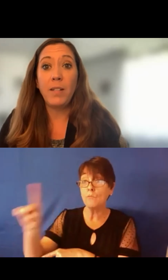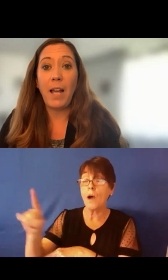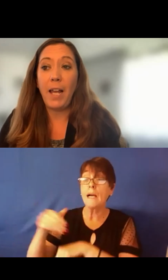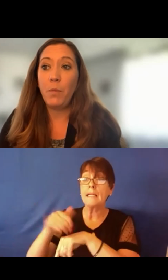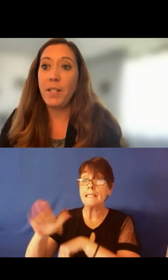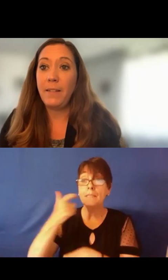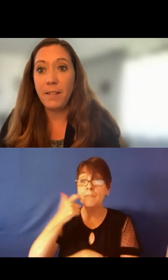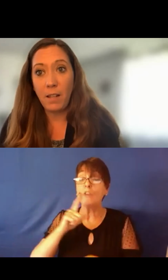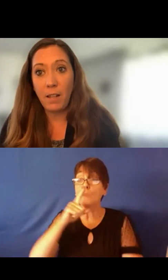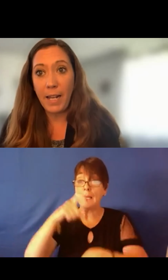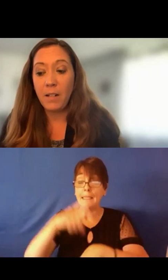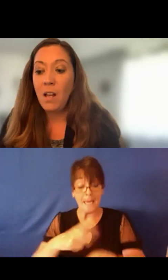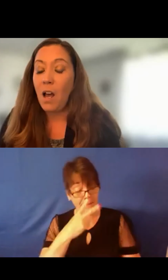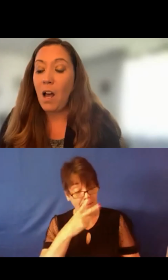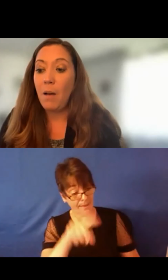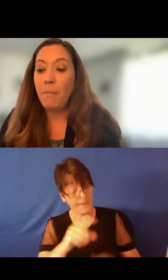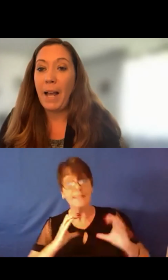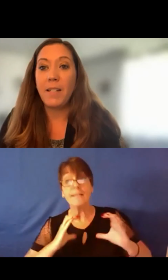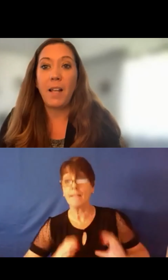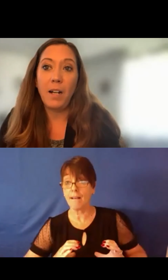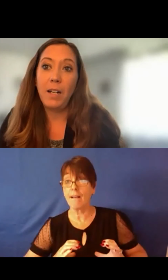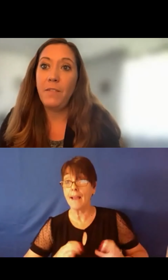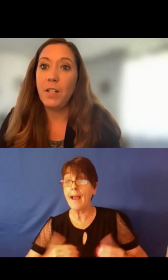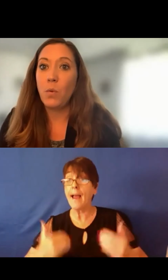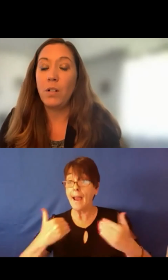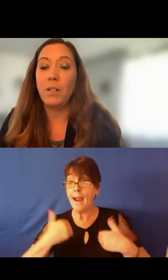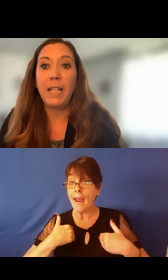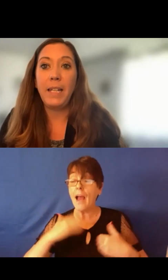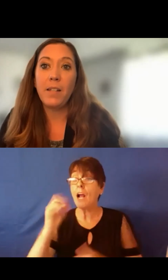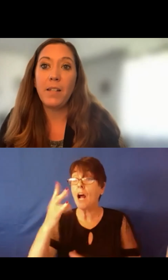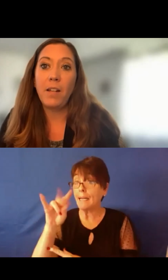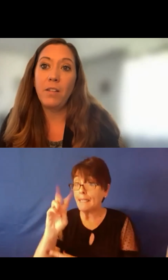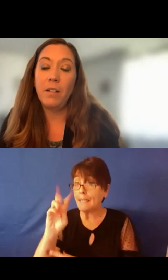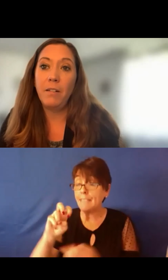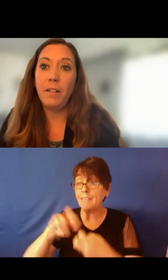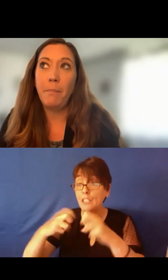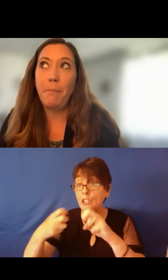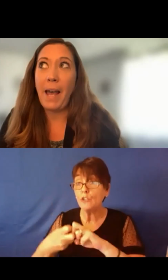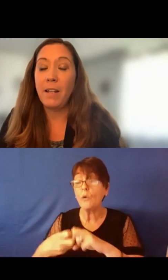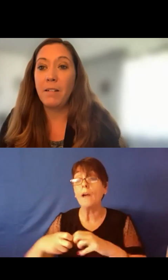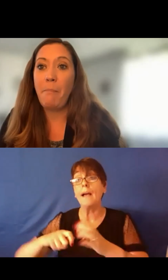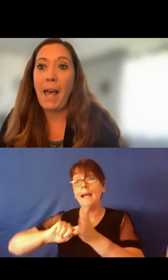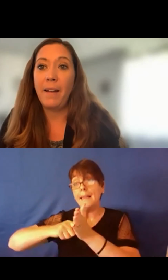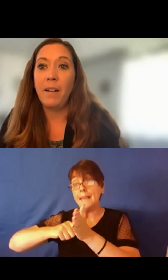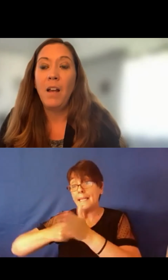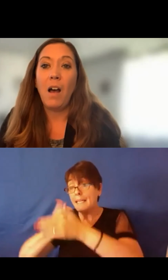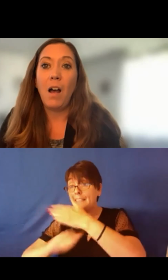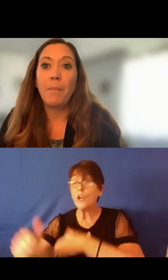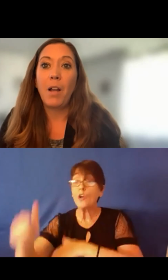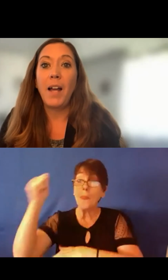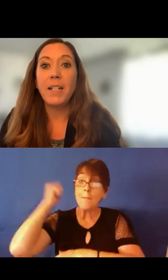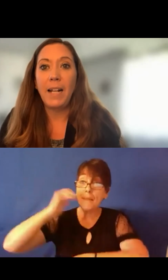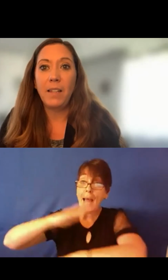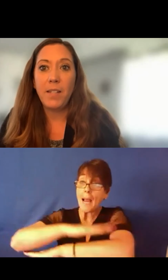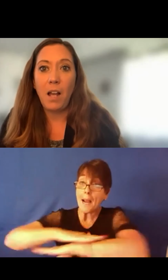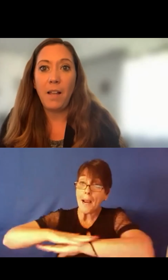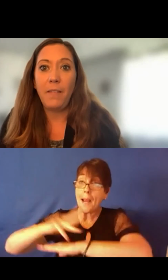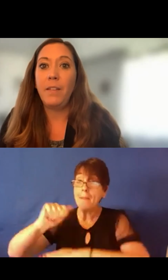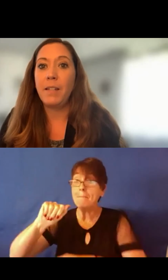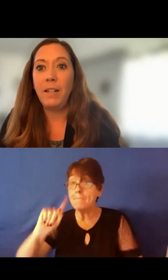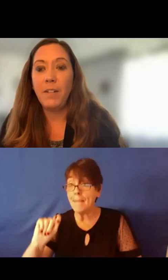real time would see this client has a cognitive disorder. The key is under the back mat. Contact